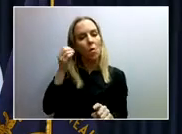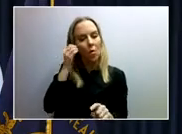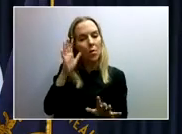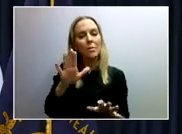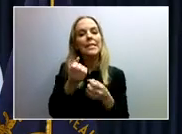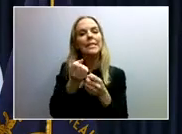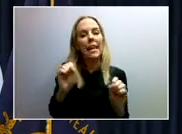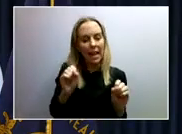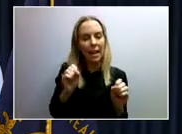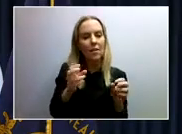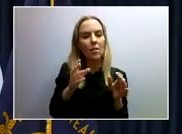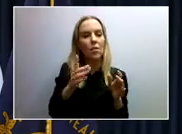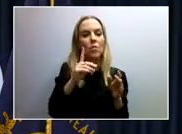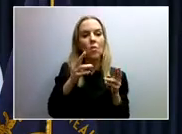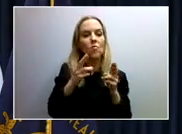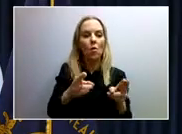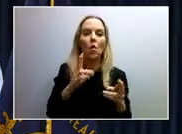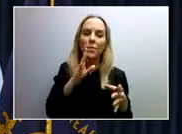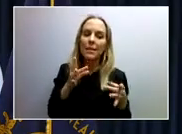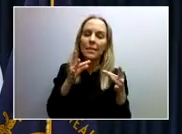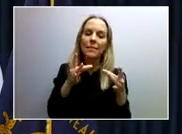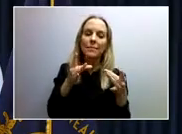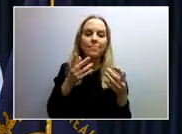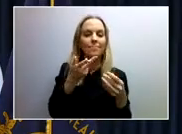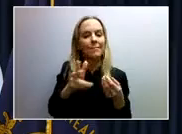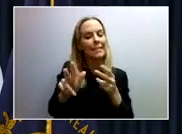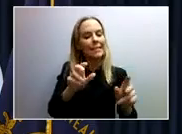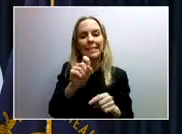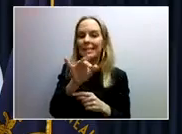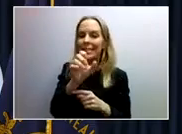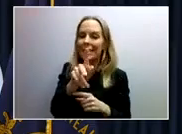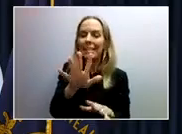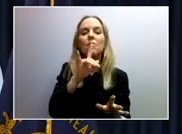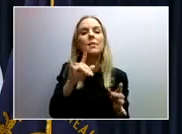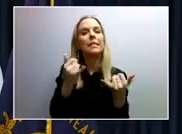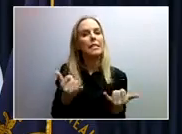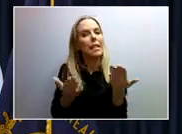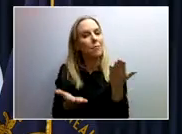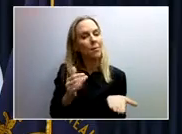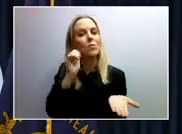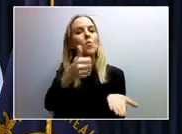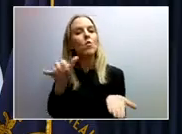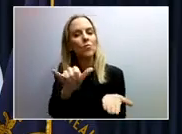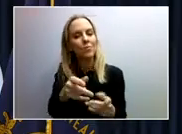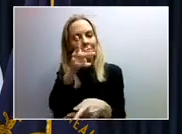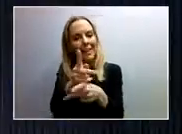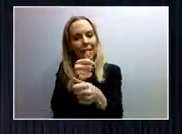roads are going to be slick, at least today, probably tomorrow. Take care of yourselves.